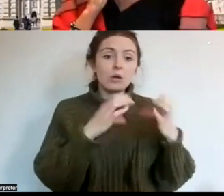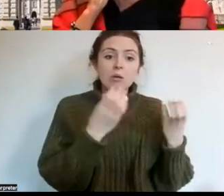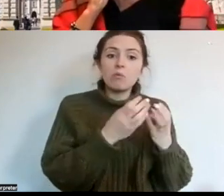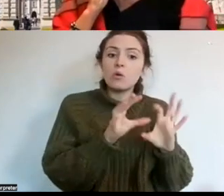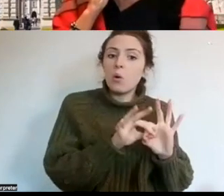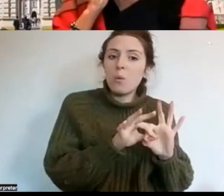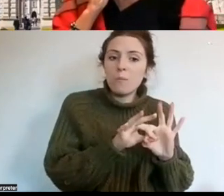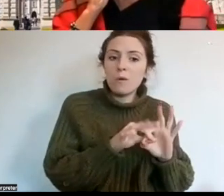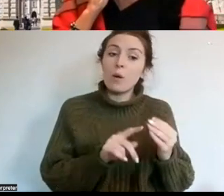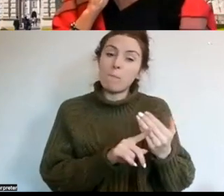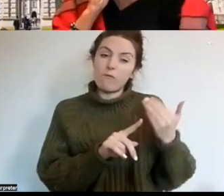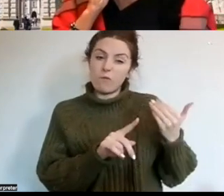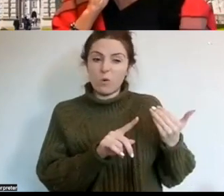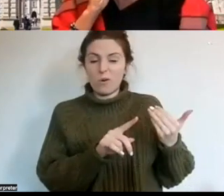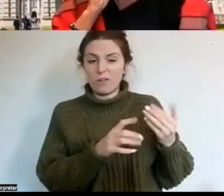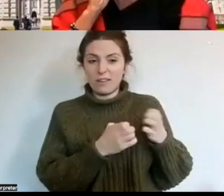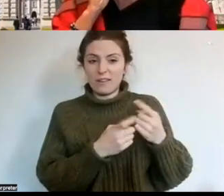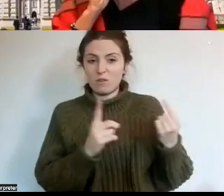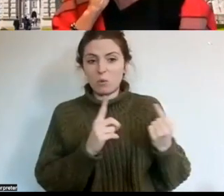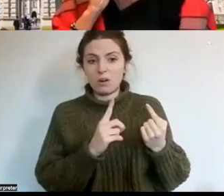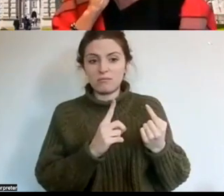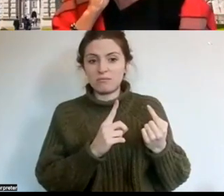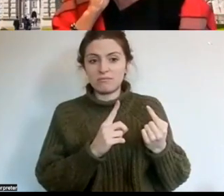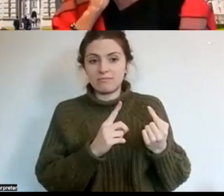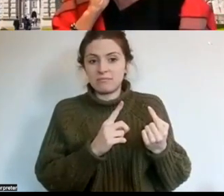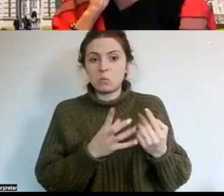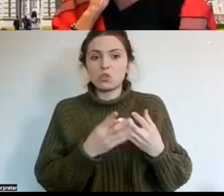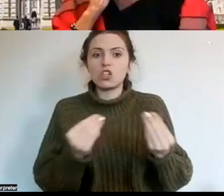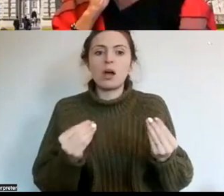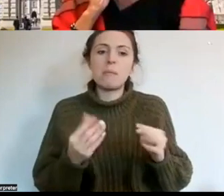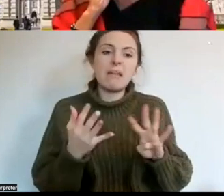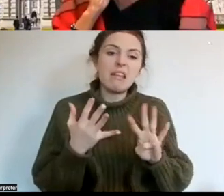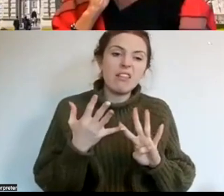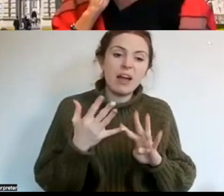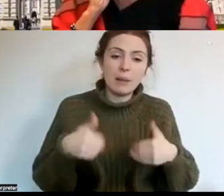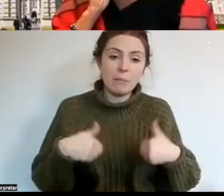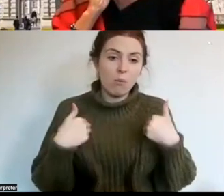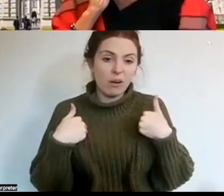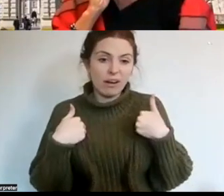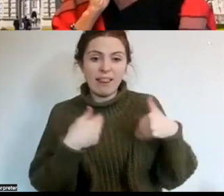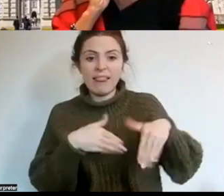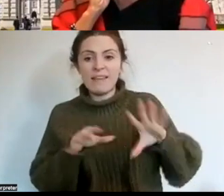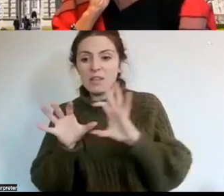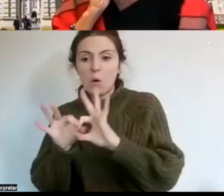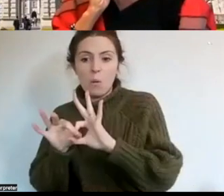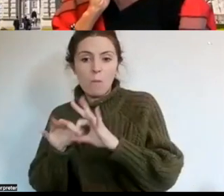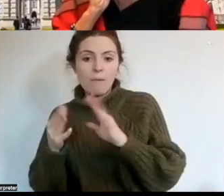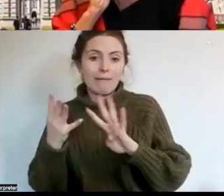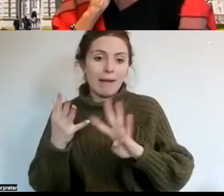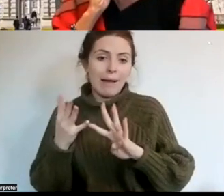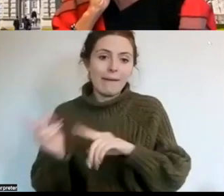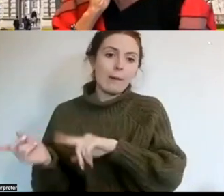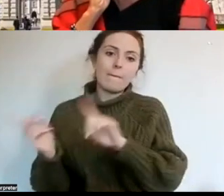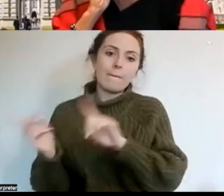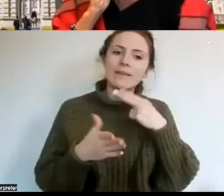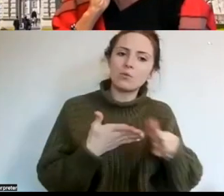everybody was gone by maybe 9 o'clock or 10 o'clock in the morning and didn't return to their home in the afternoon. And staff